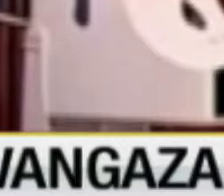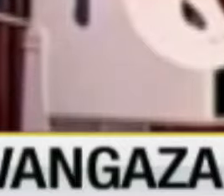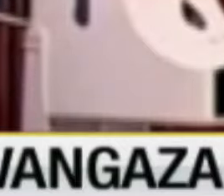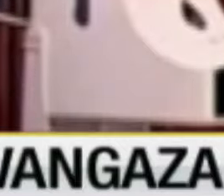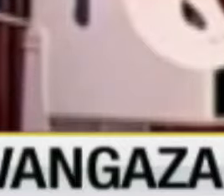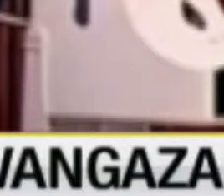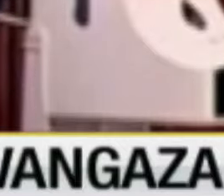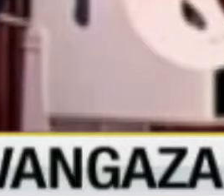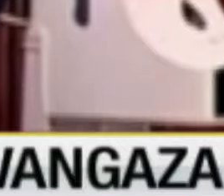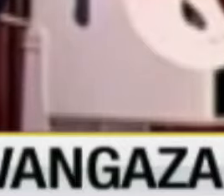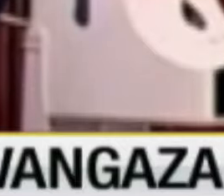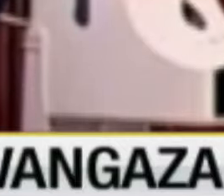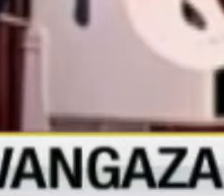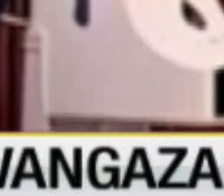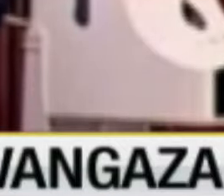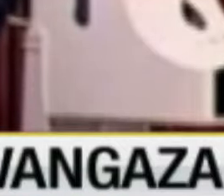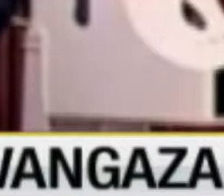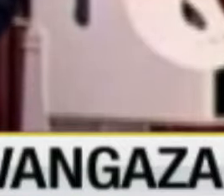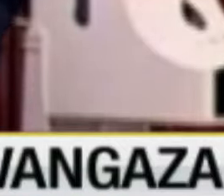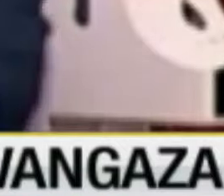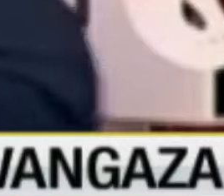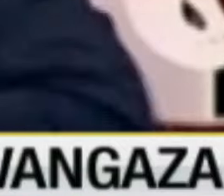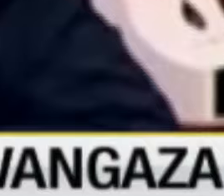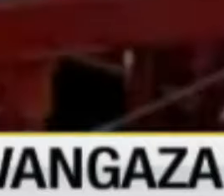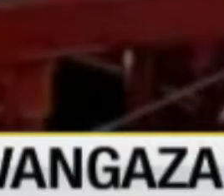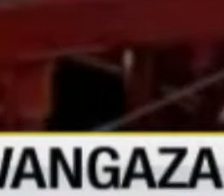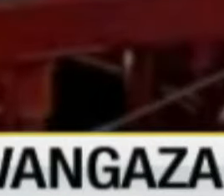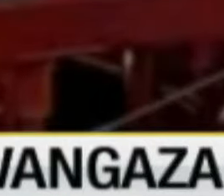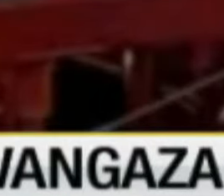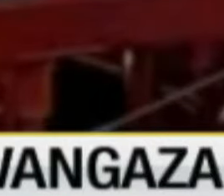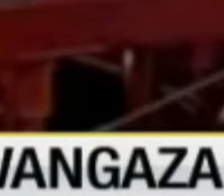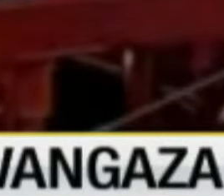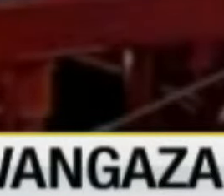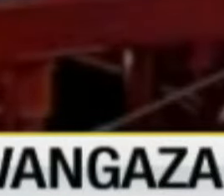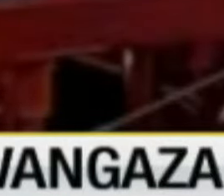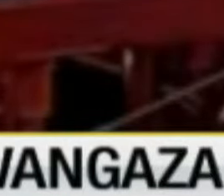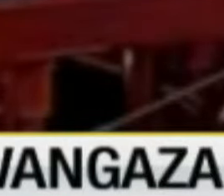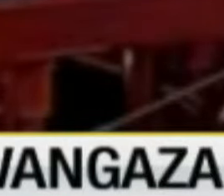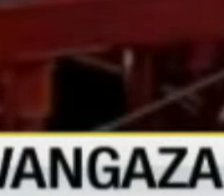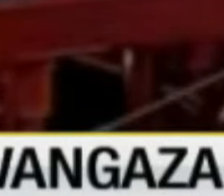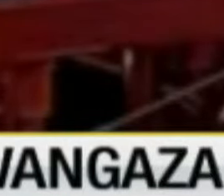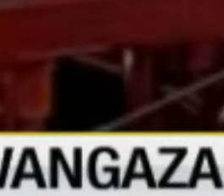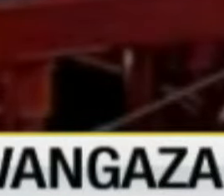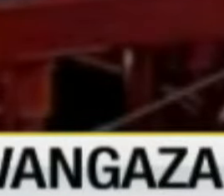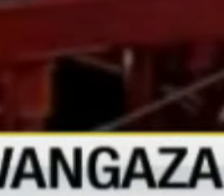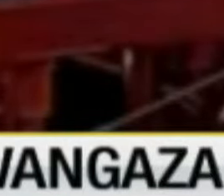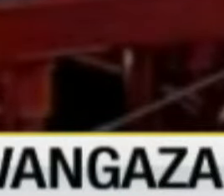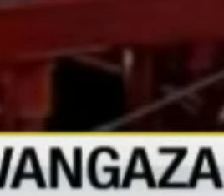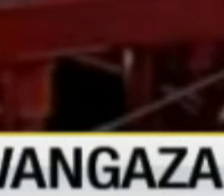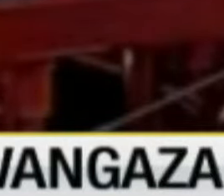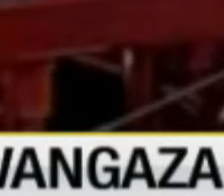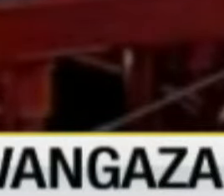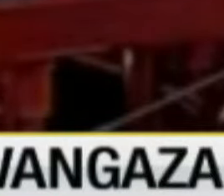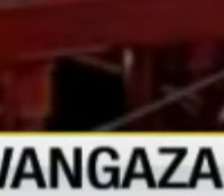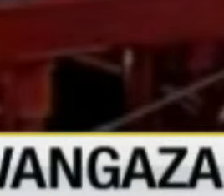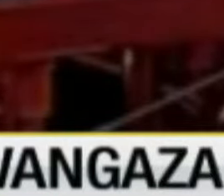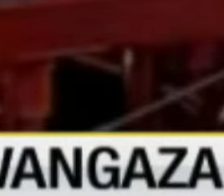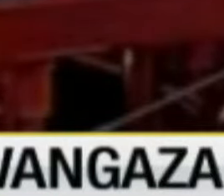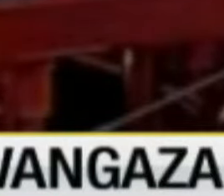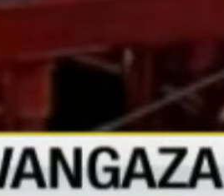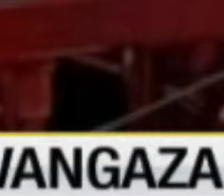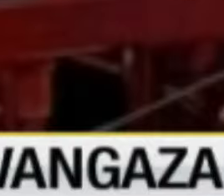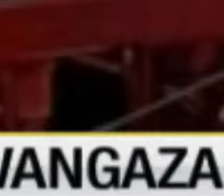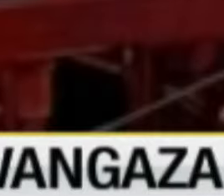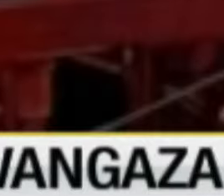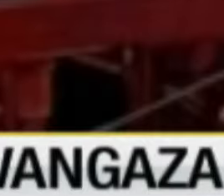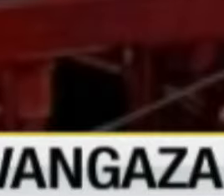Many other attempts will be made, Honorable Speaker, to deflect or to divert attention from the real issues. Videos will